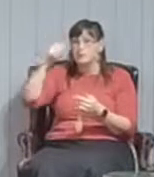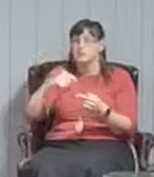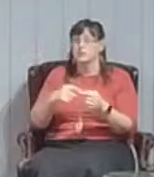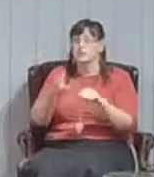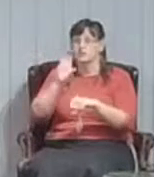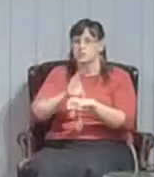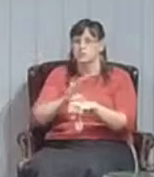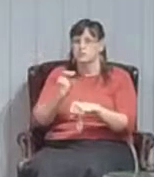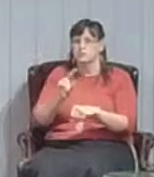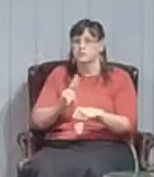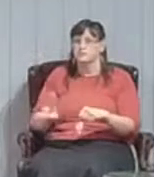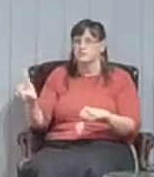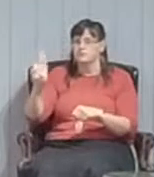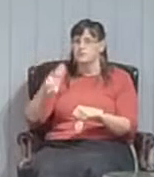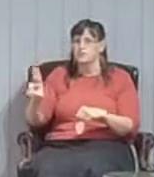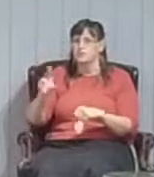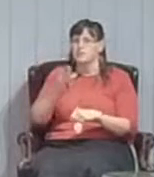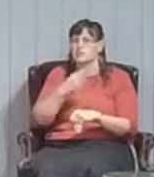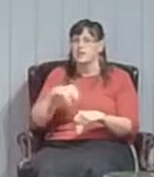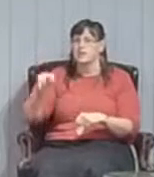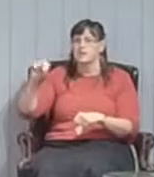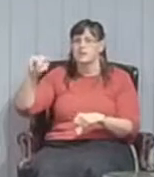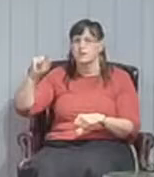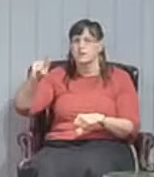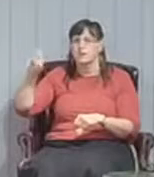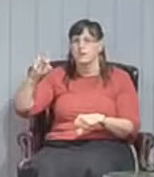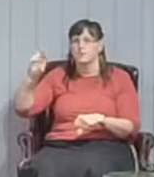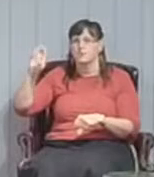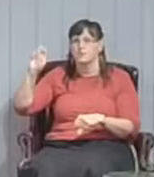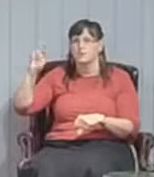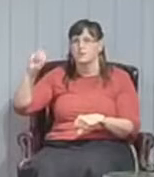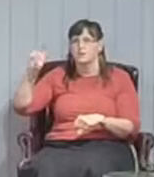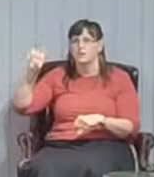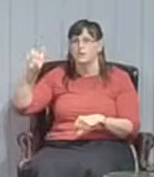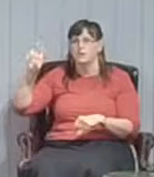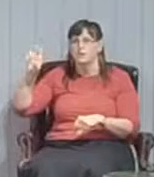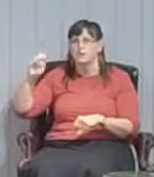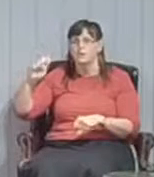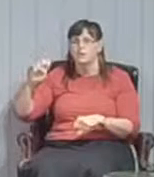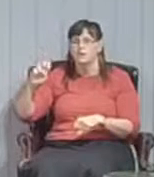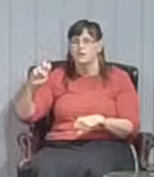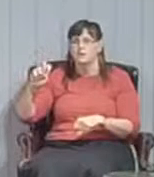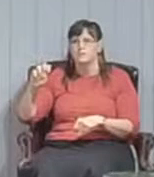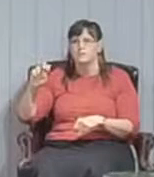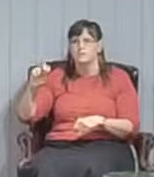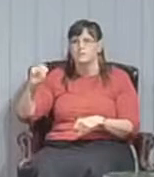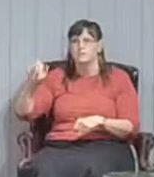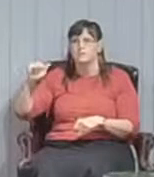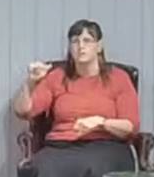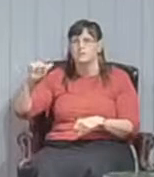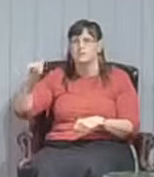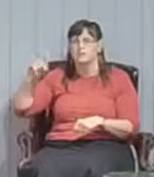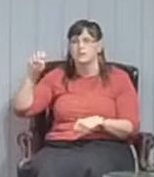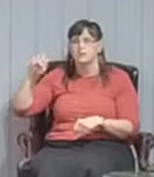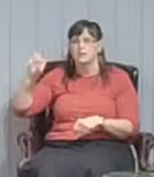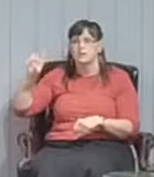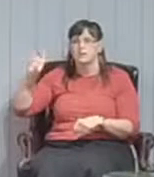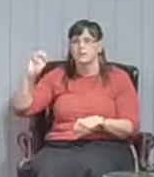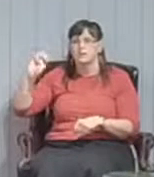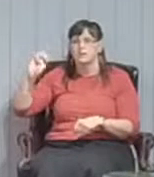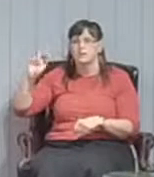that the Nazarene Church in town uses. It's just like their Bible." It was a New Age.